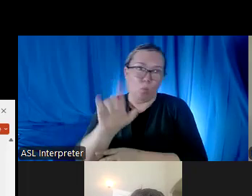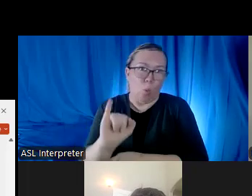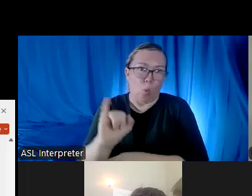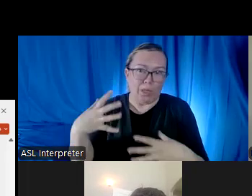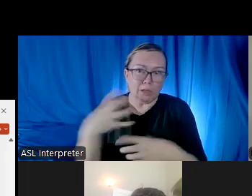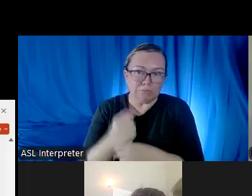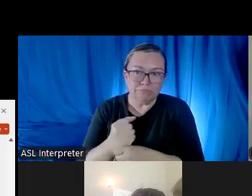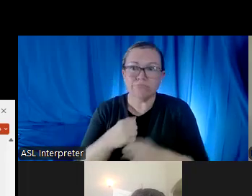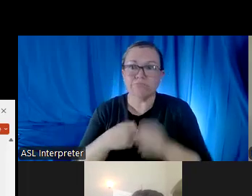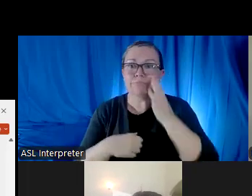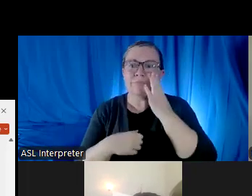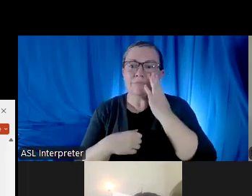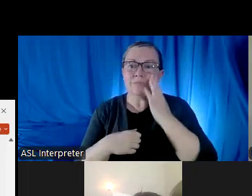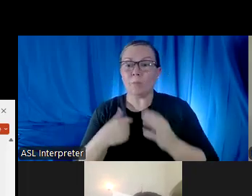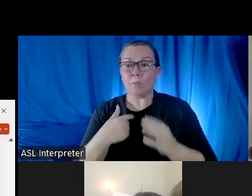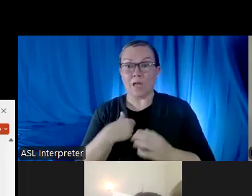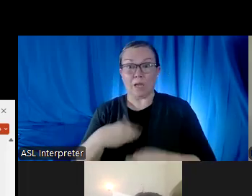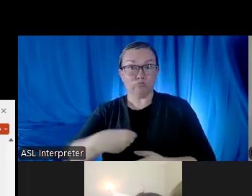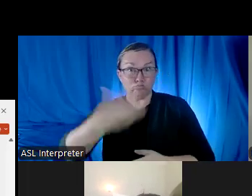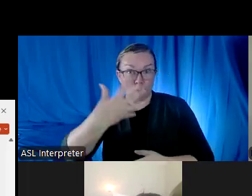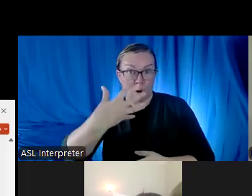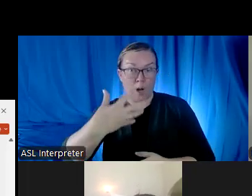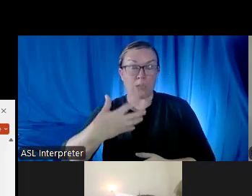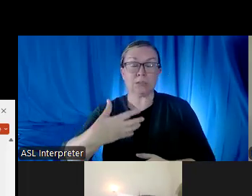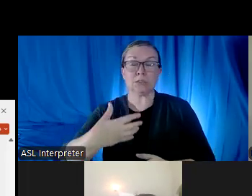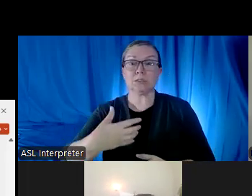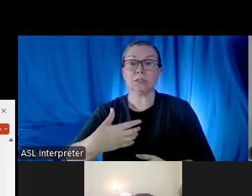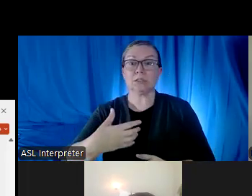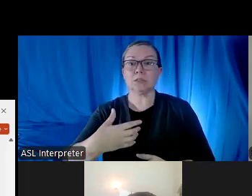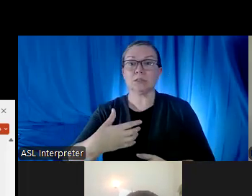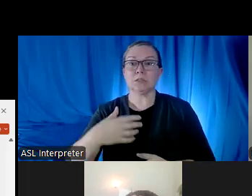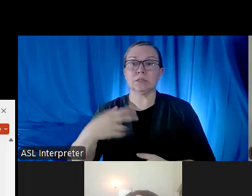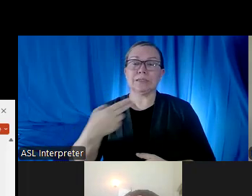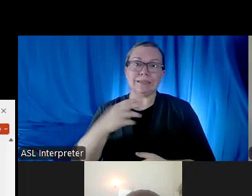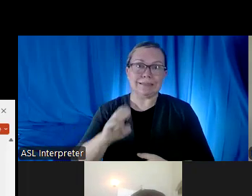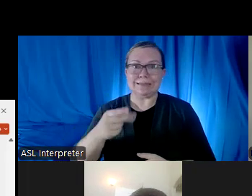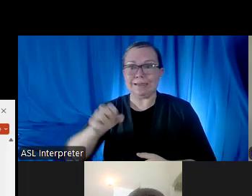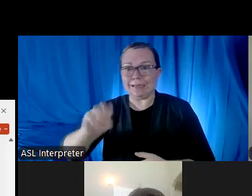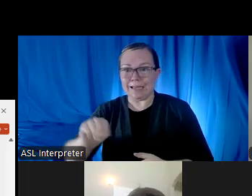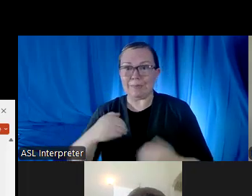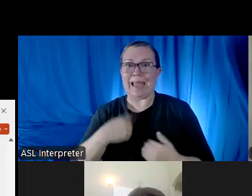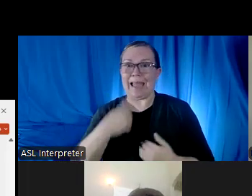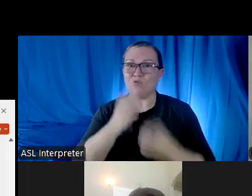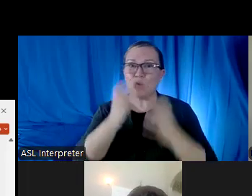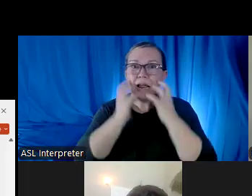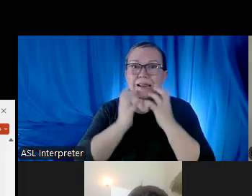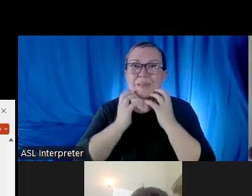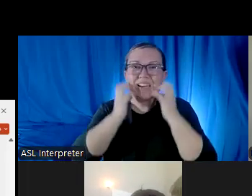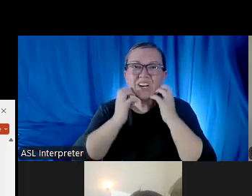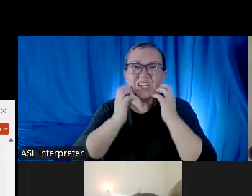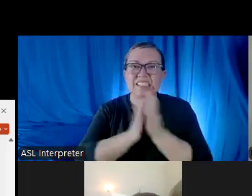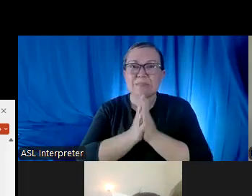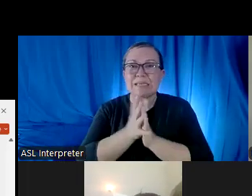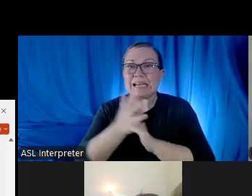I Caucasian, he, him pronouns. I have a red beard that's gradually